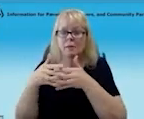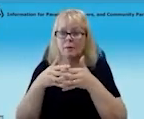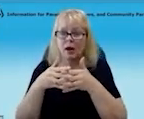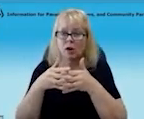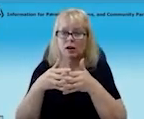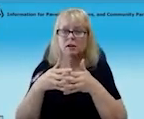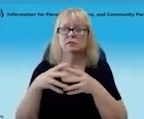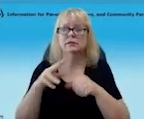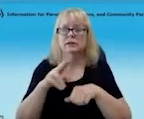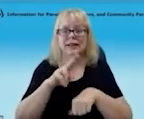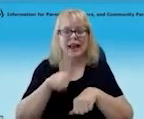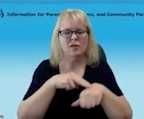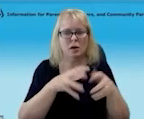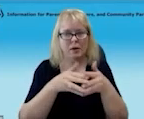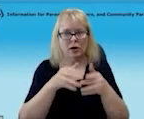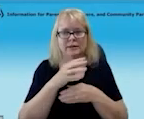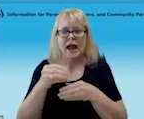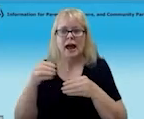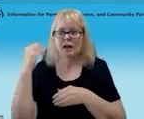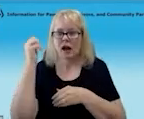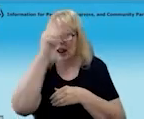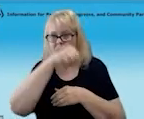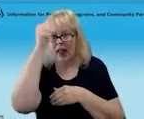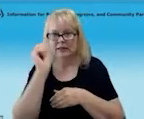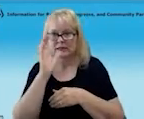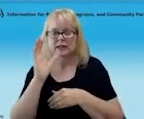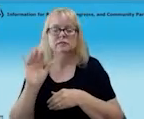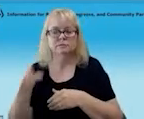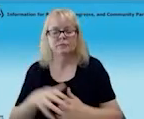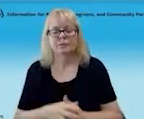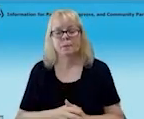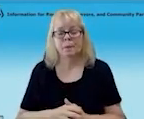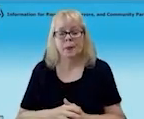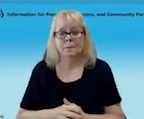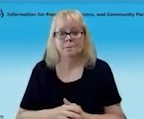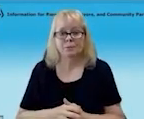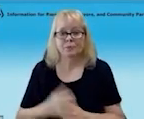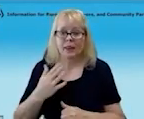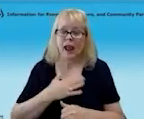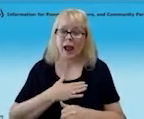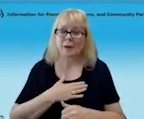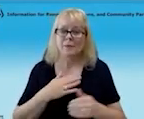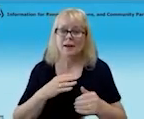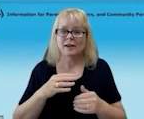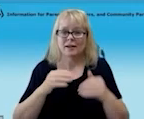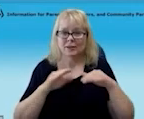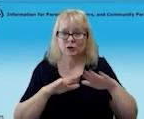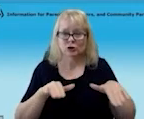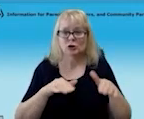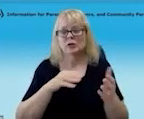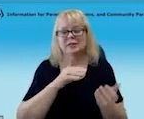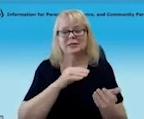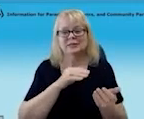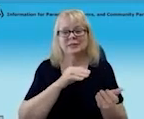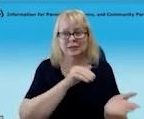health outcomes or health disparities for racial and ethnic minority and American Indian and Alaska Native